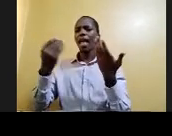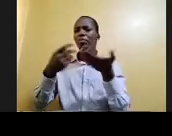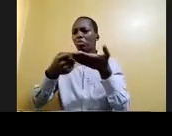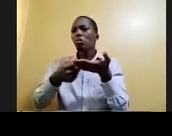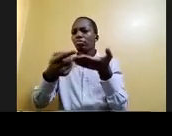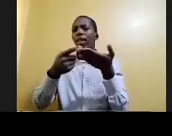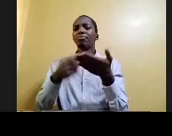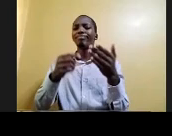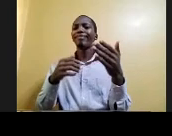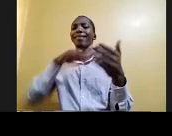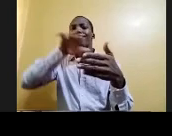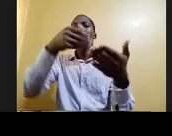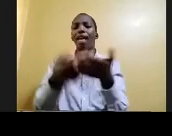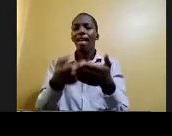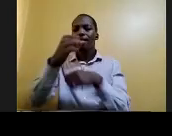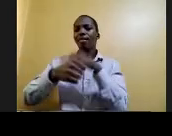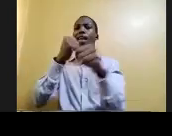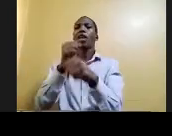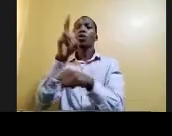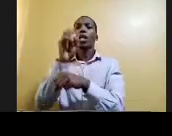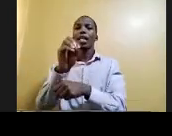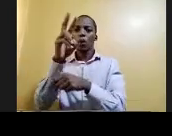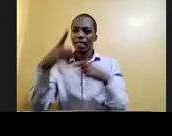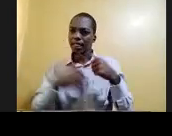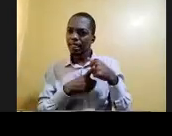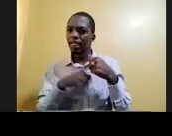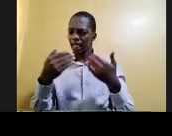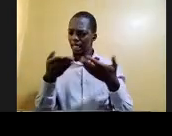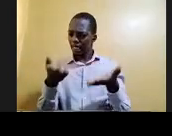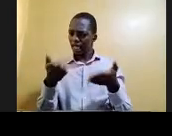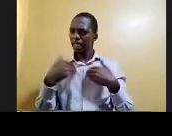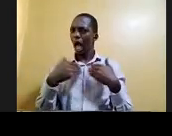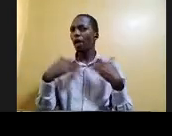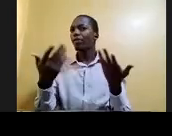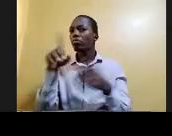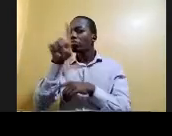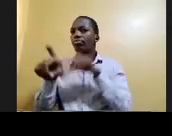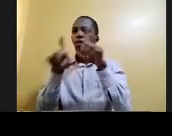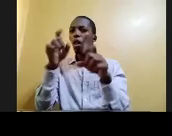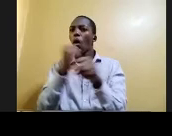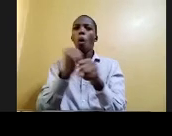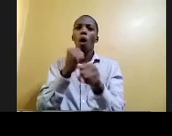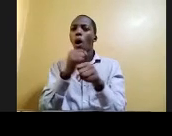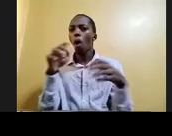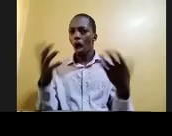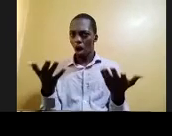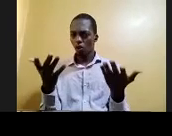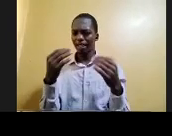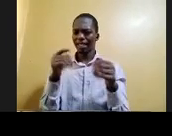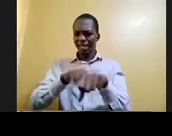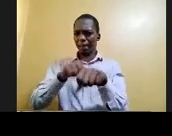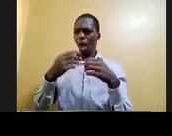2026. This is creating some questions about how it will actually work. When you have a bilateral trade agreement,